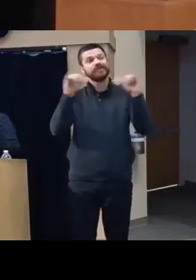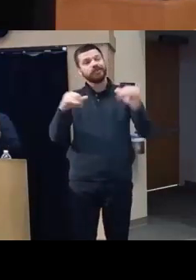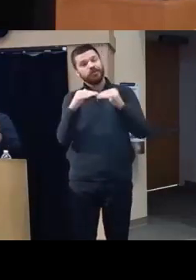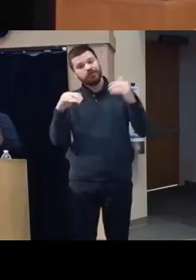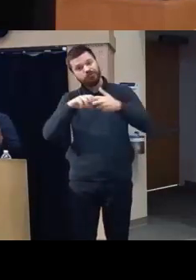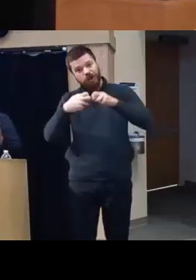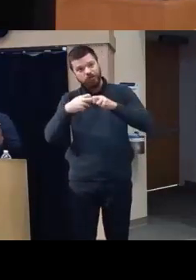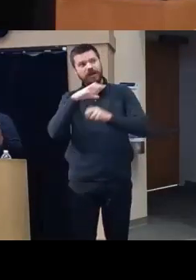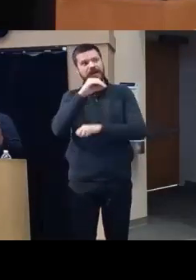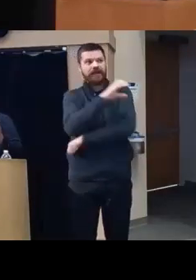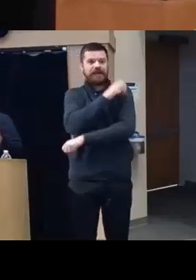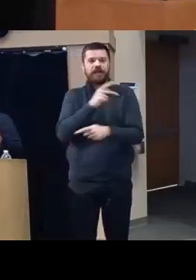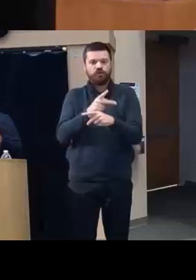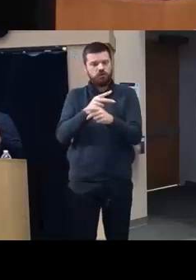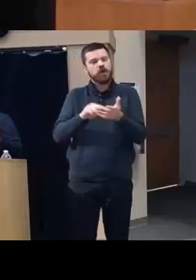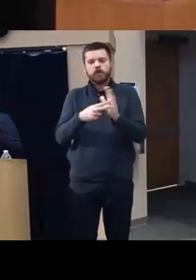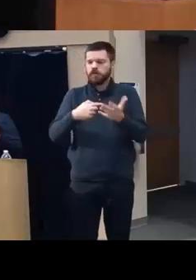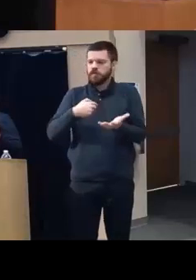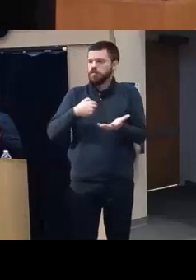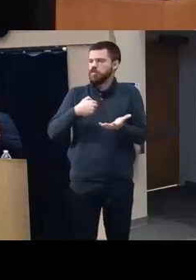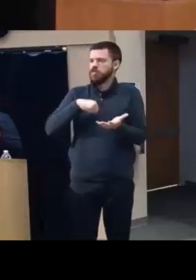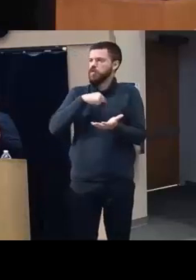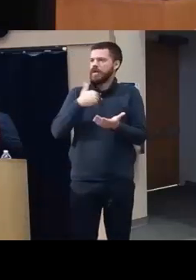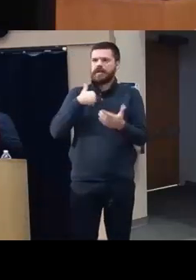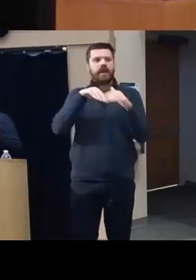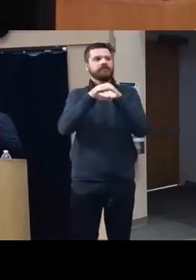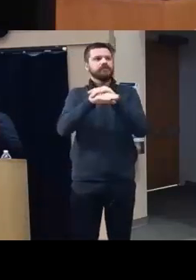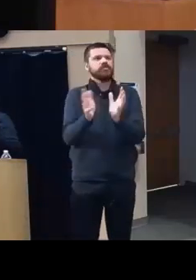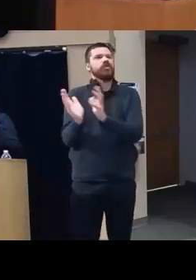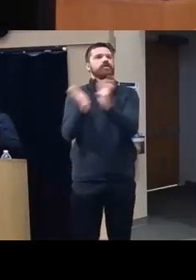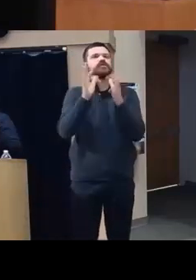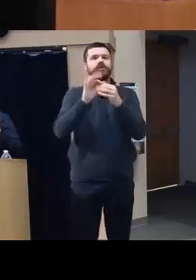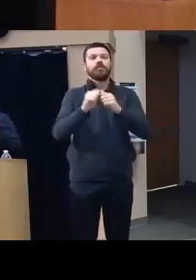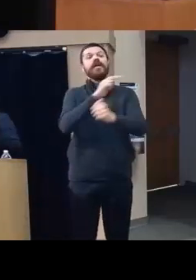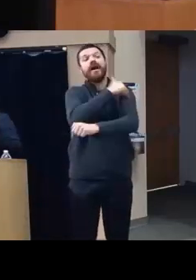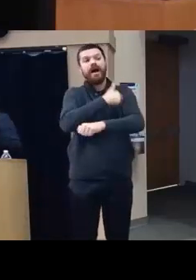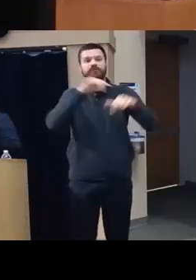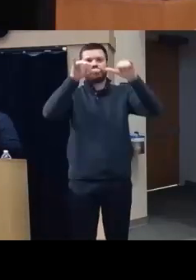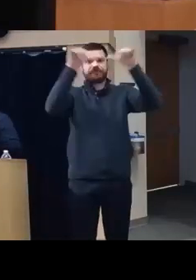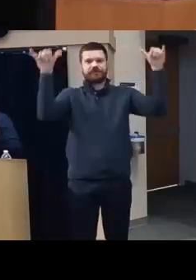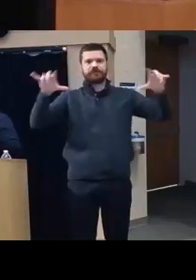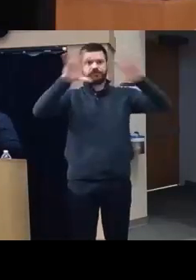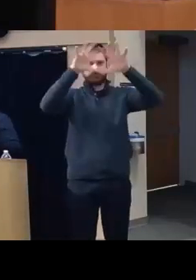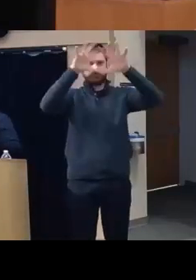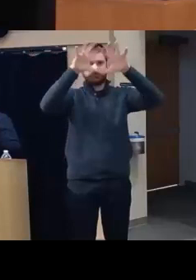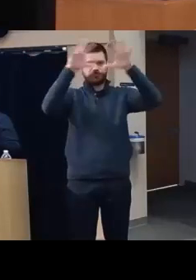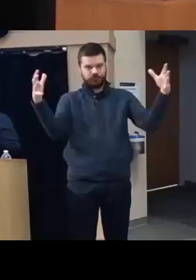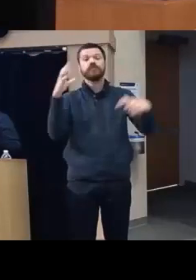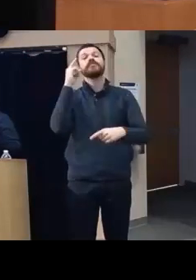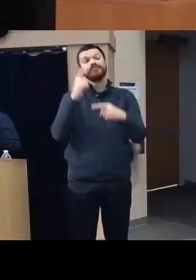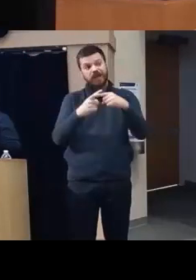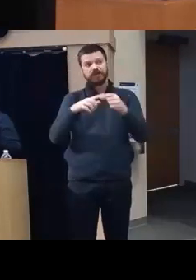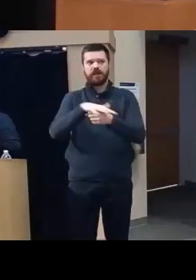problems, we were really brought into conversations at the level of the hospital system as a whole, but also the